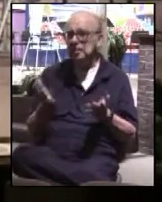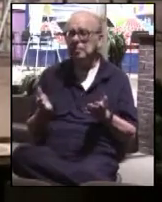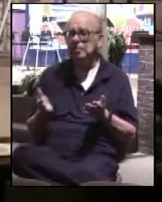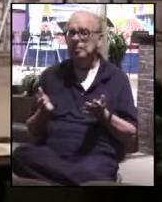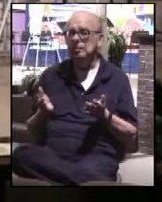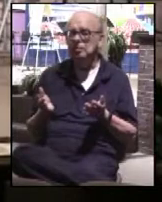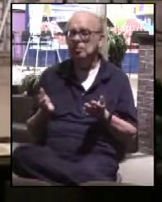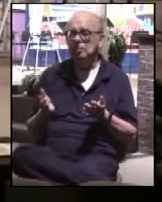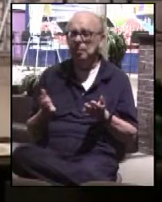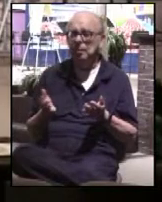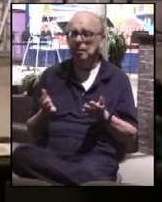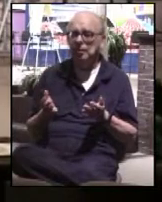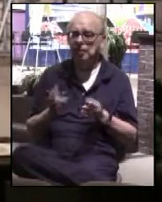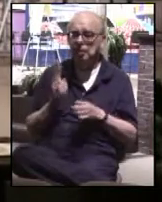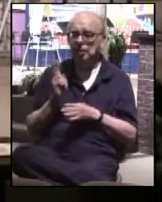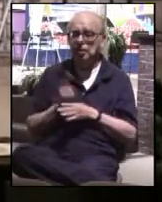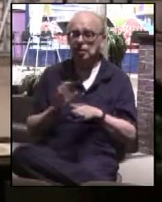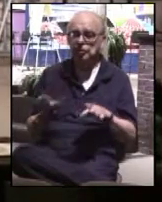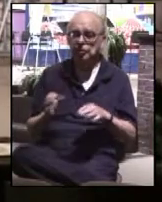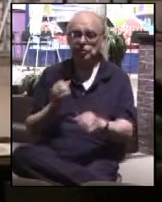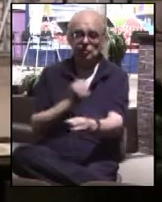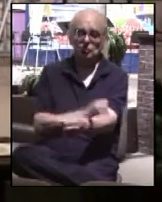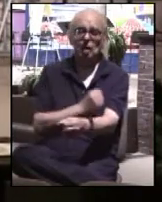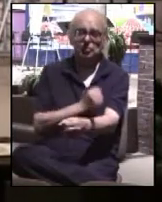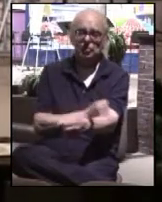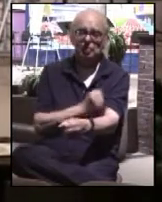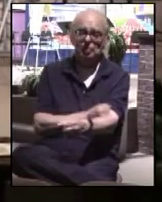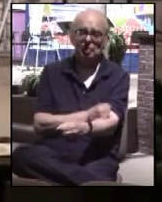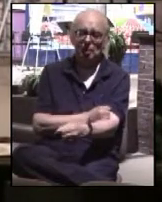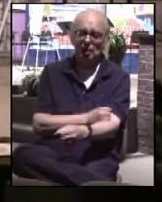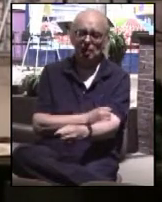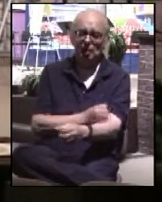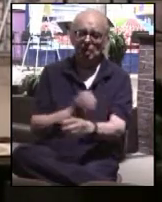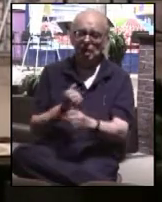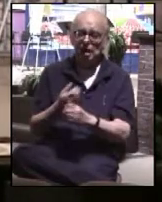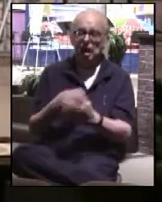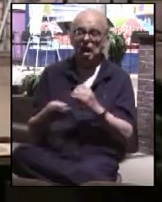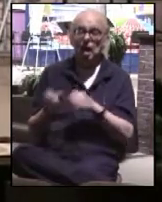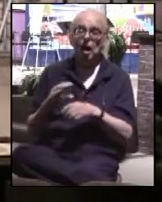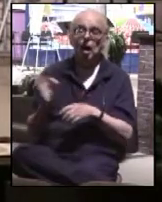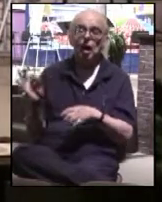who used to do drugs got off of drugs